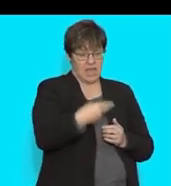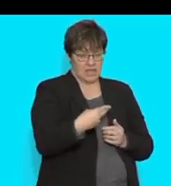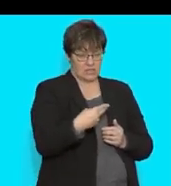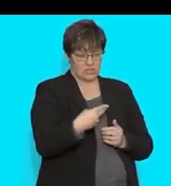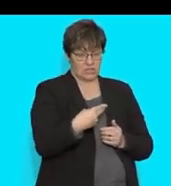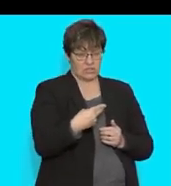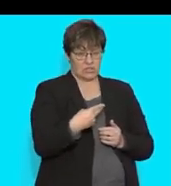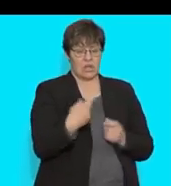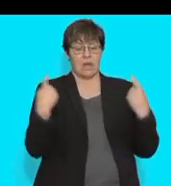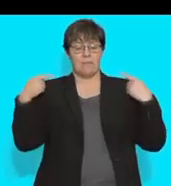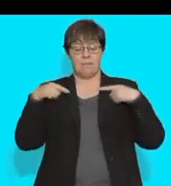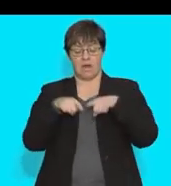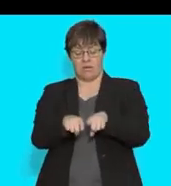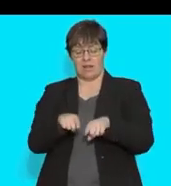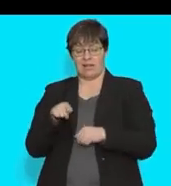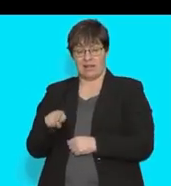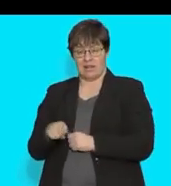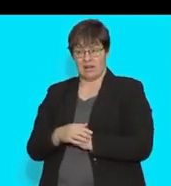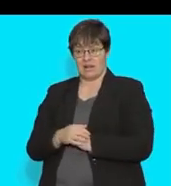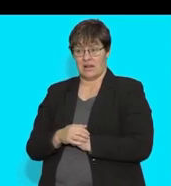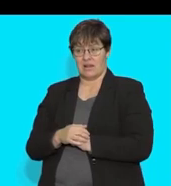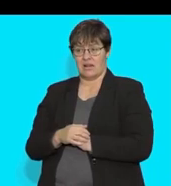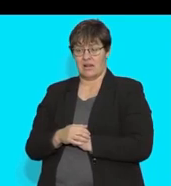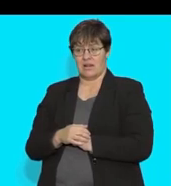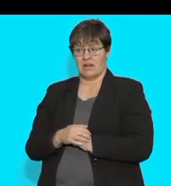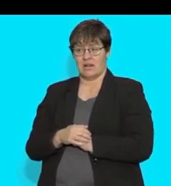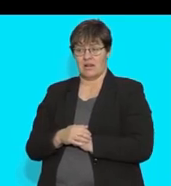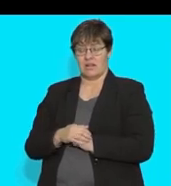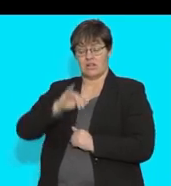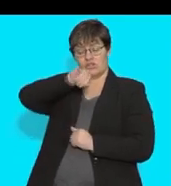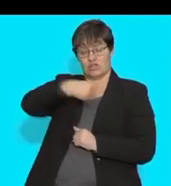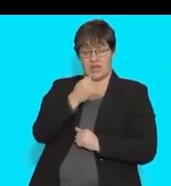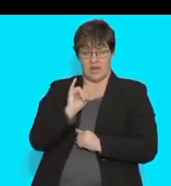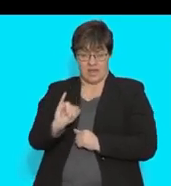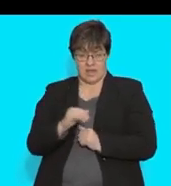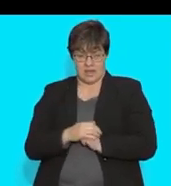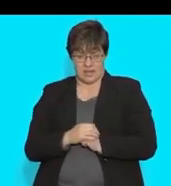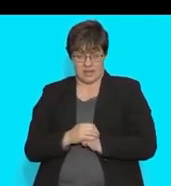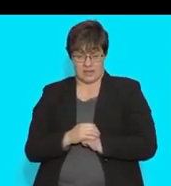GH is parallel to JI,